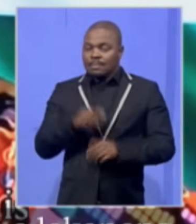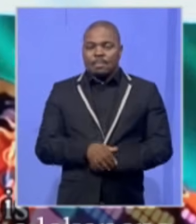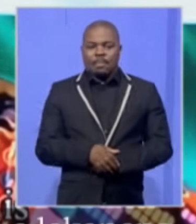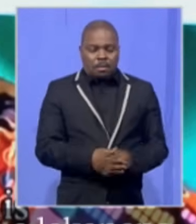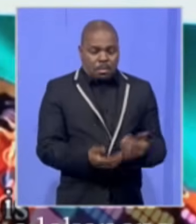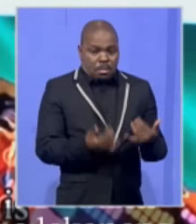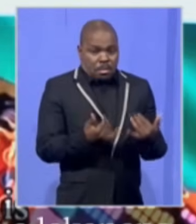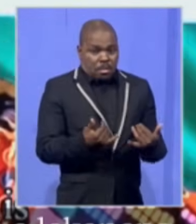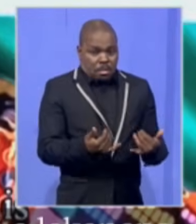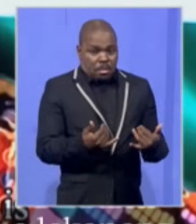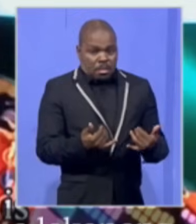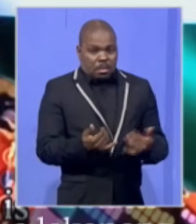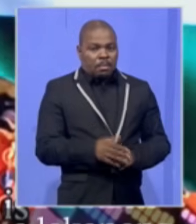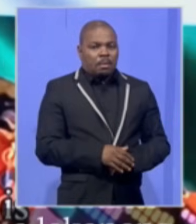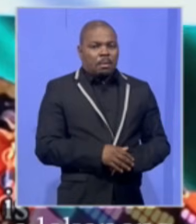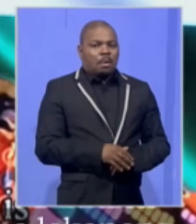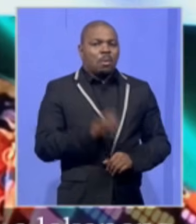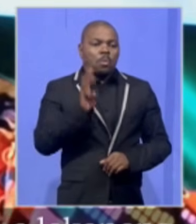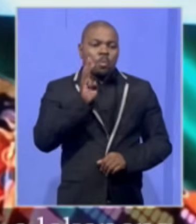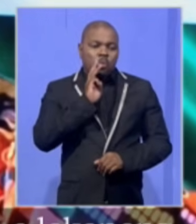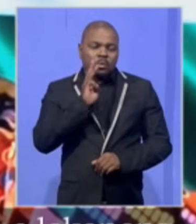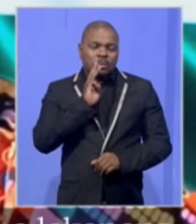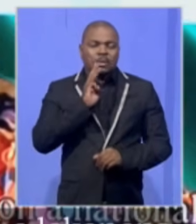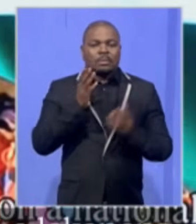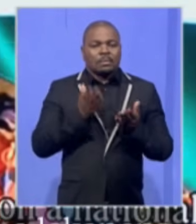Currently, our raw water supply is